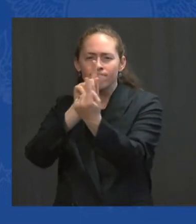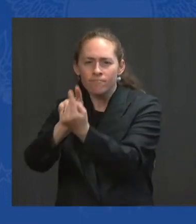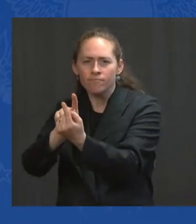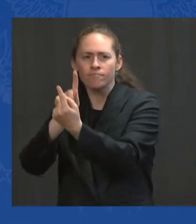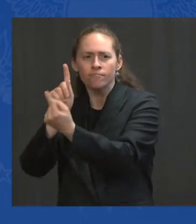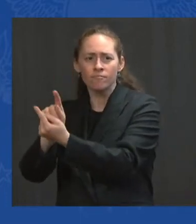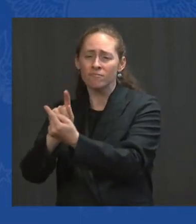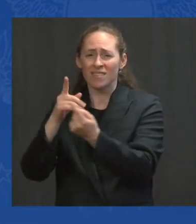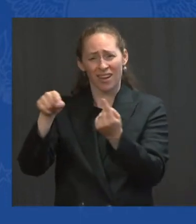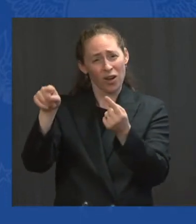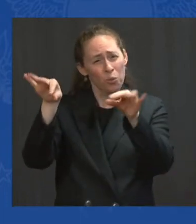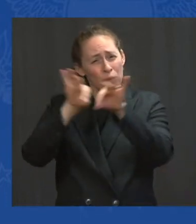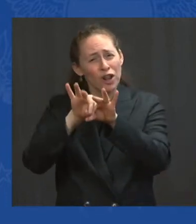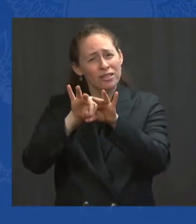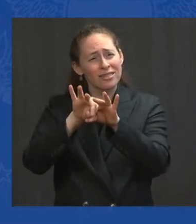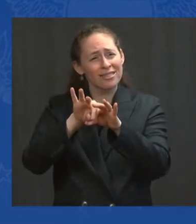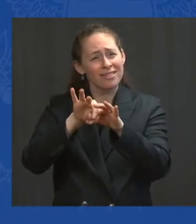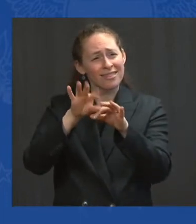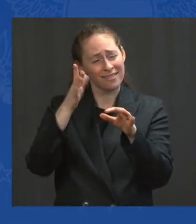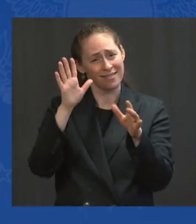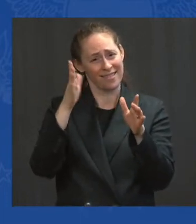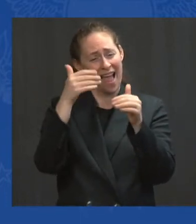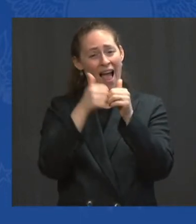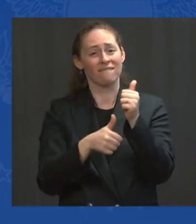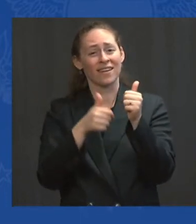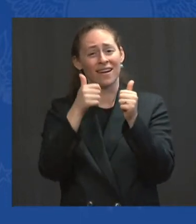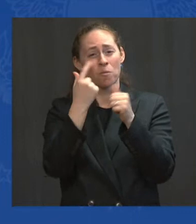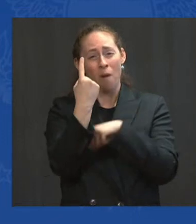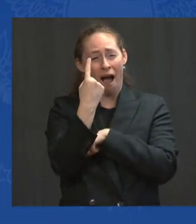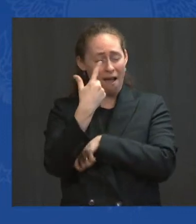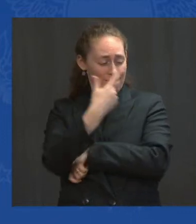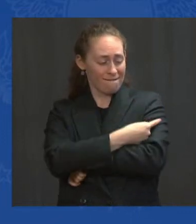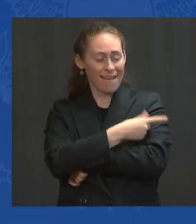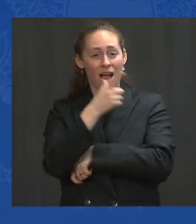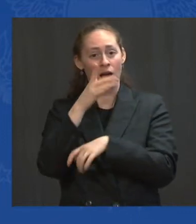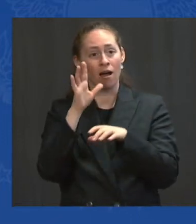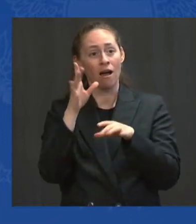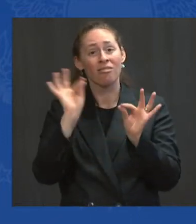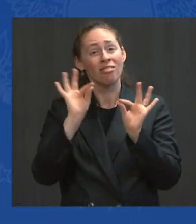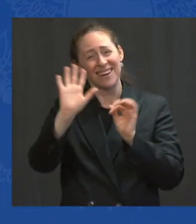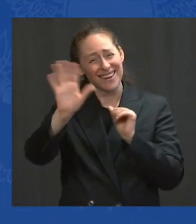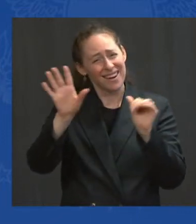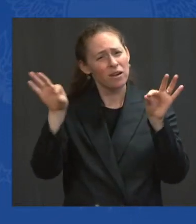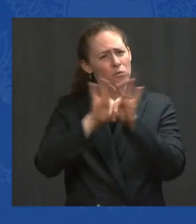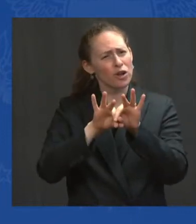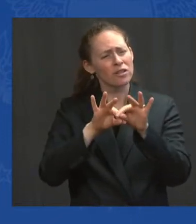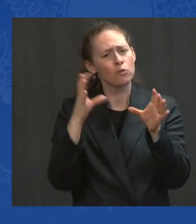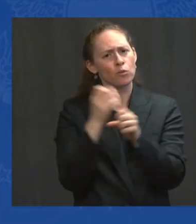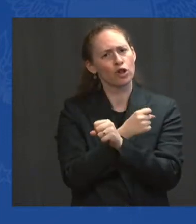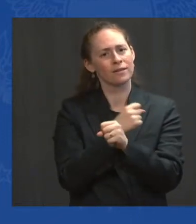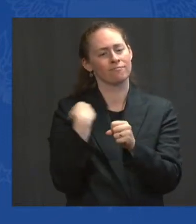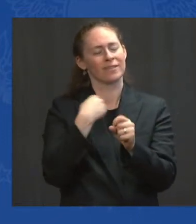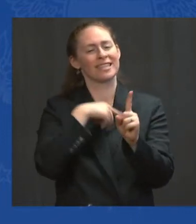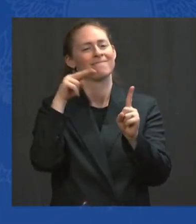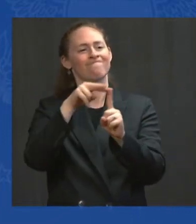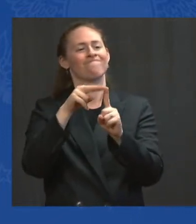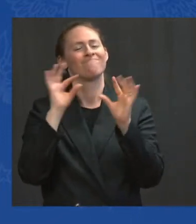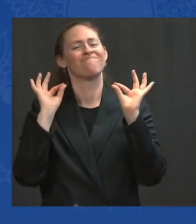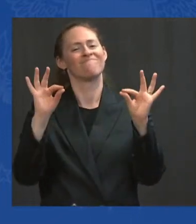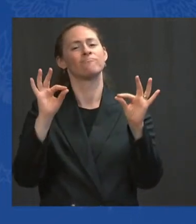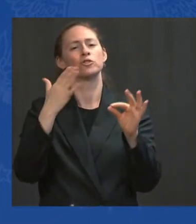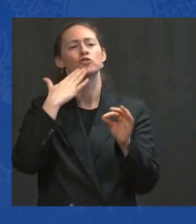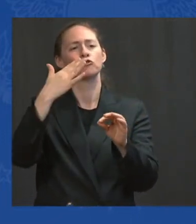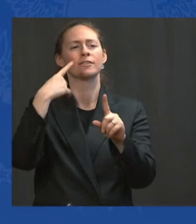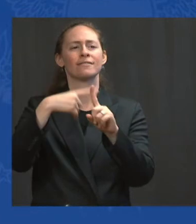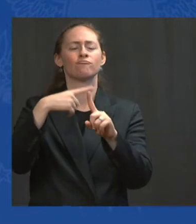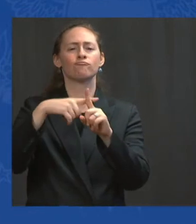effort, and every vaccination is a victory. So we will continue to make vaccination easy and convenient. We're going to